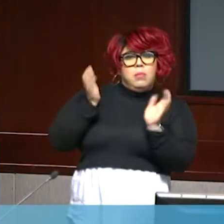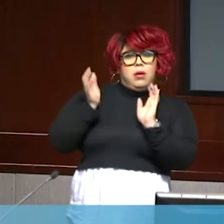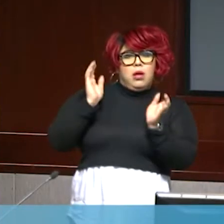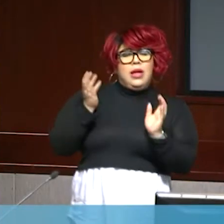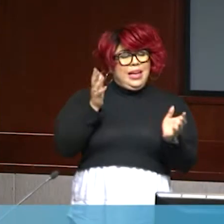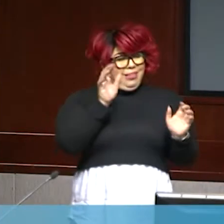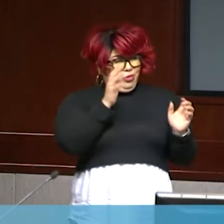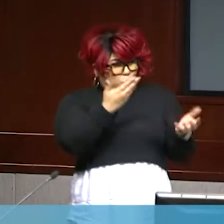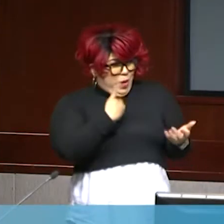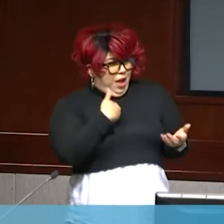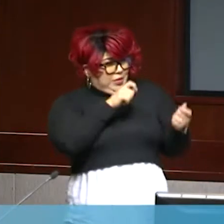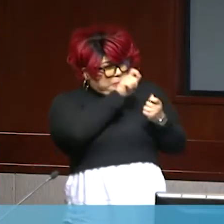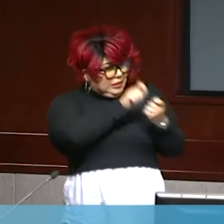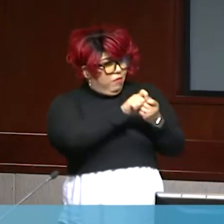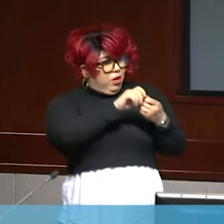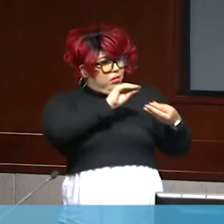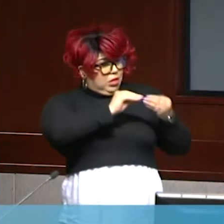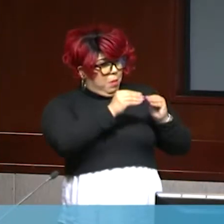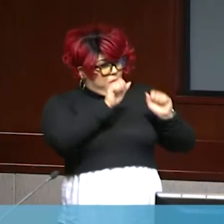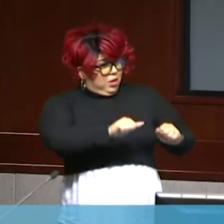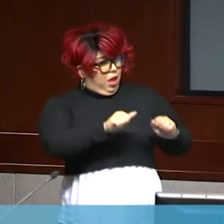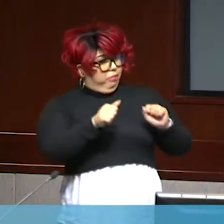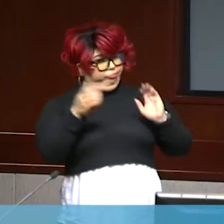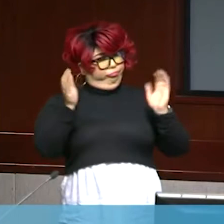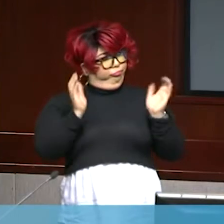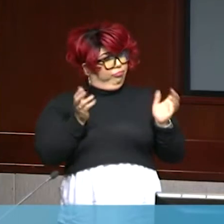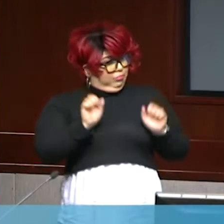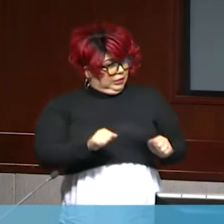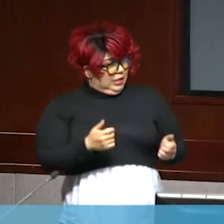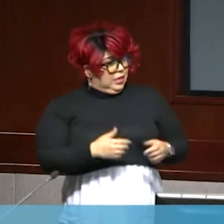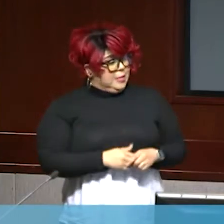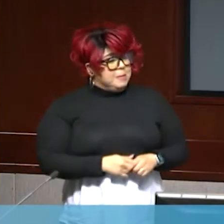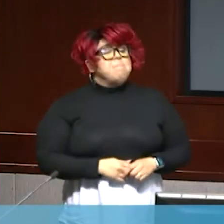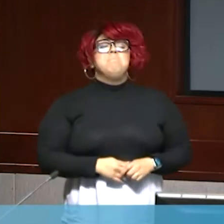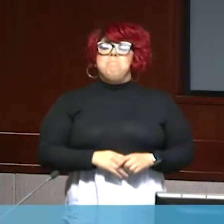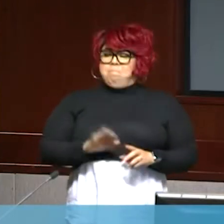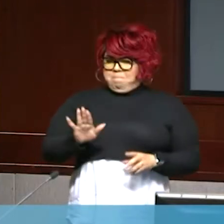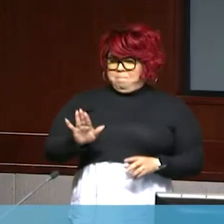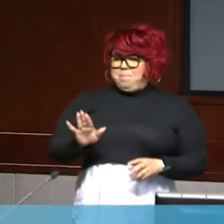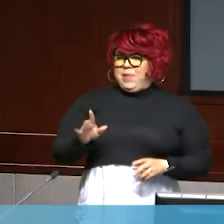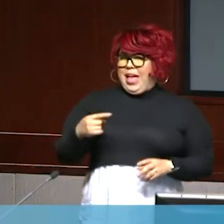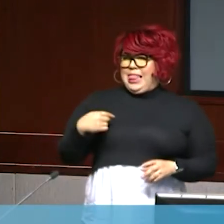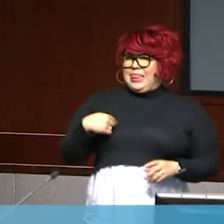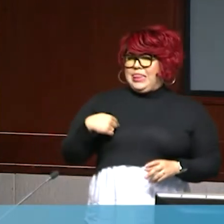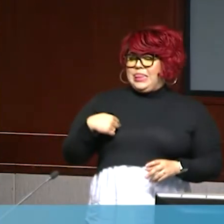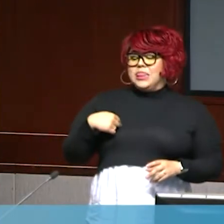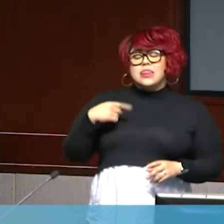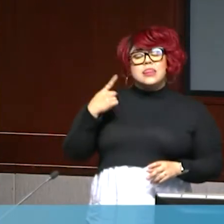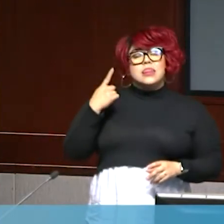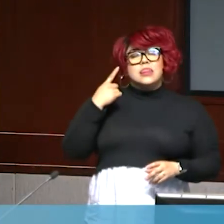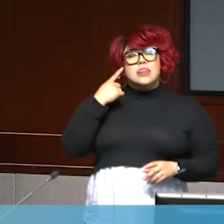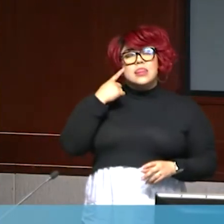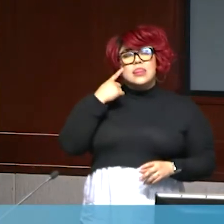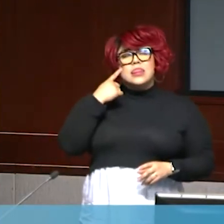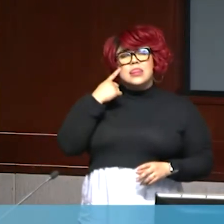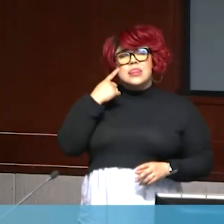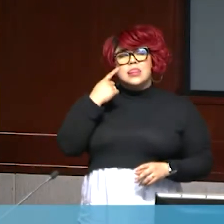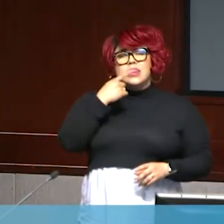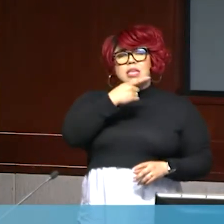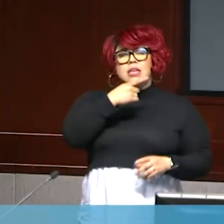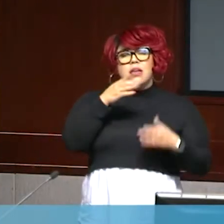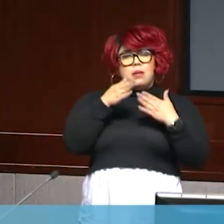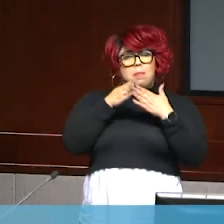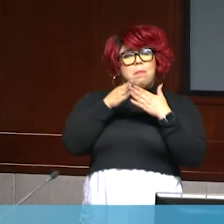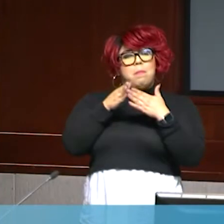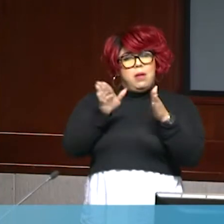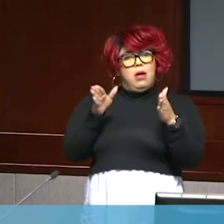can compare to from a few weeks back? Thanks, Eitan. I believe that possibly Public Health has some